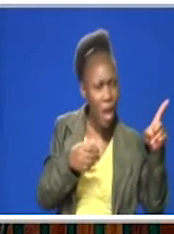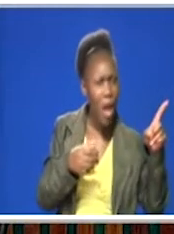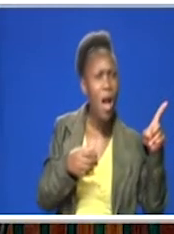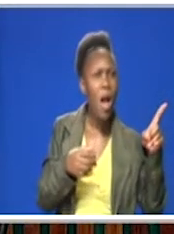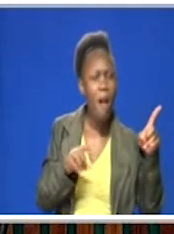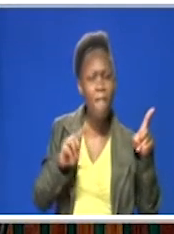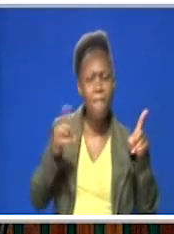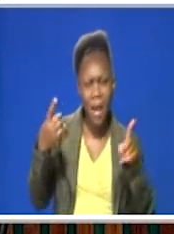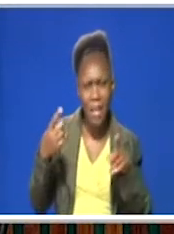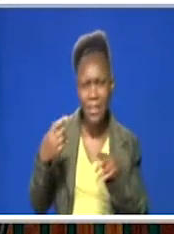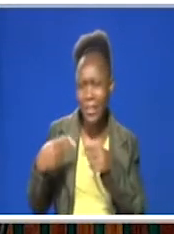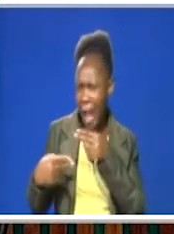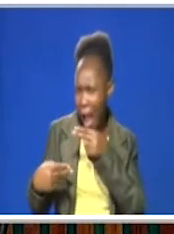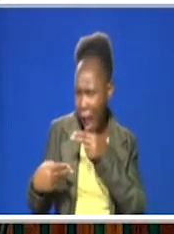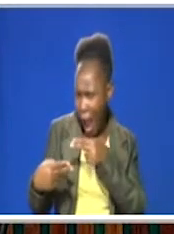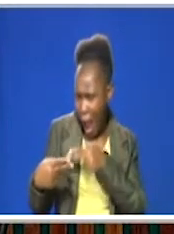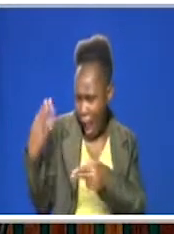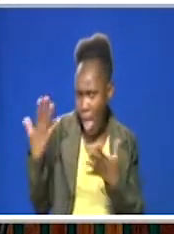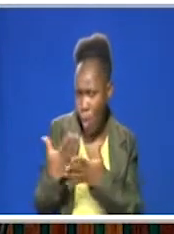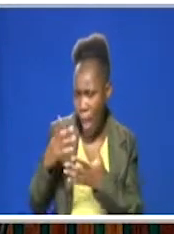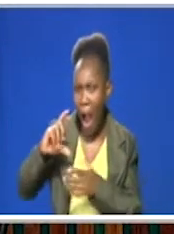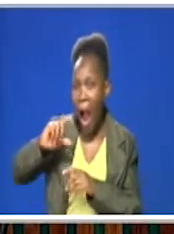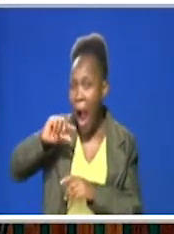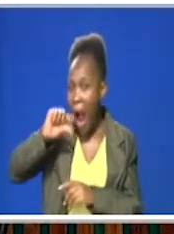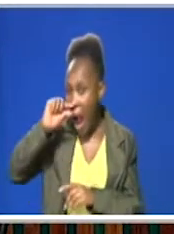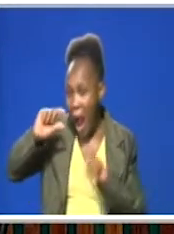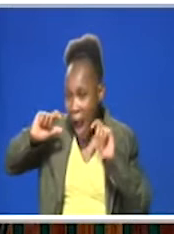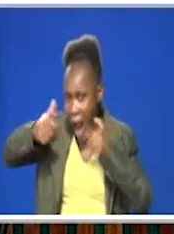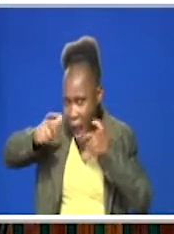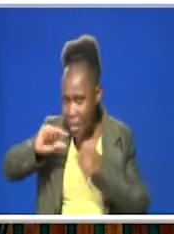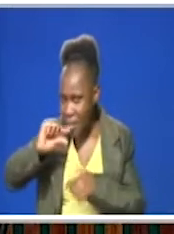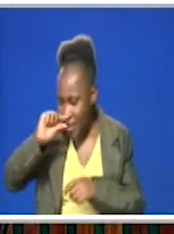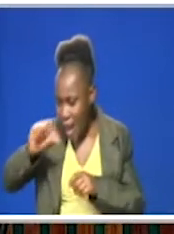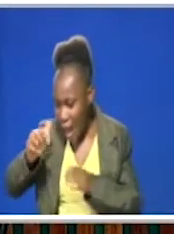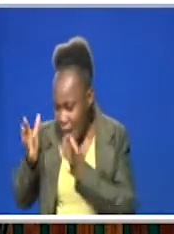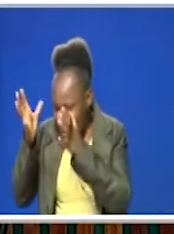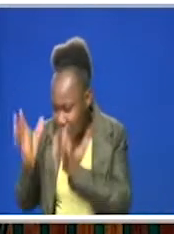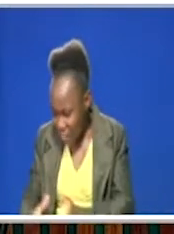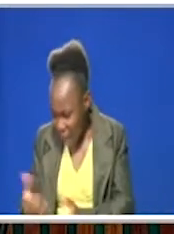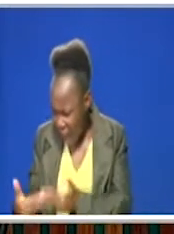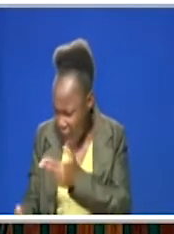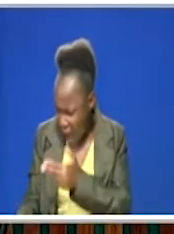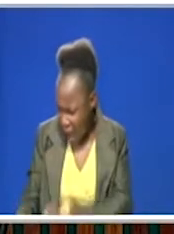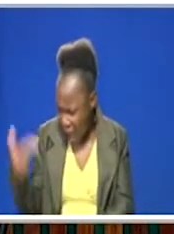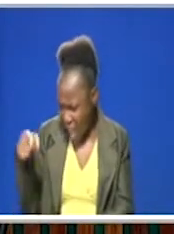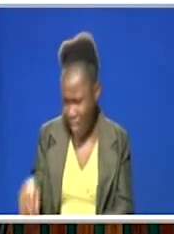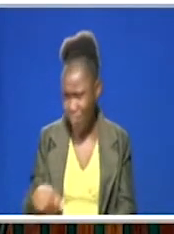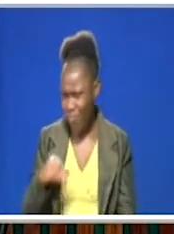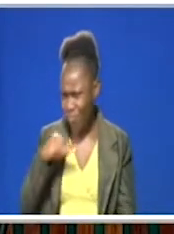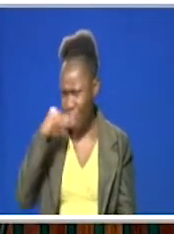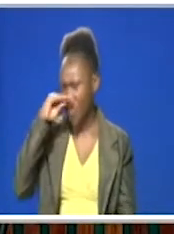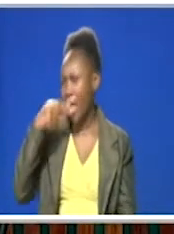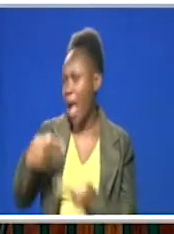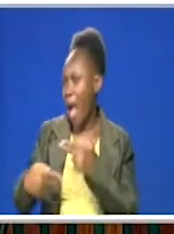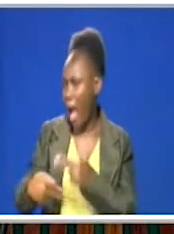first be highly concentrated where the gas or where the gas tank is. And then the particles will